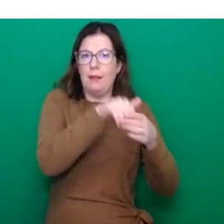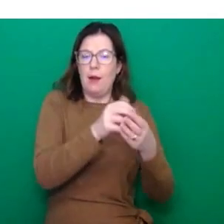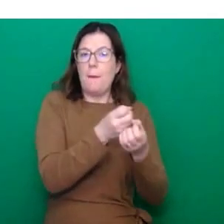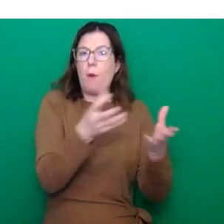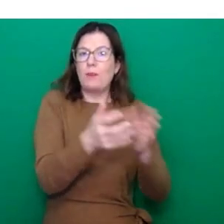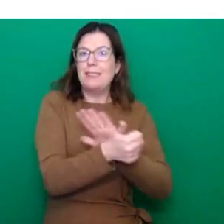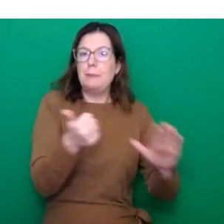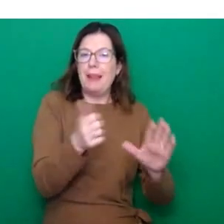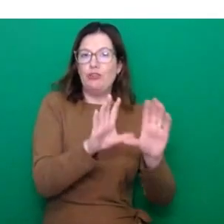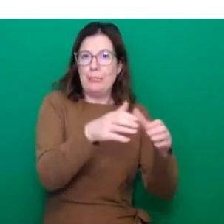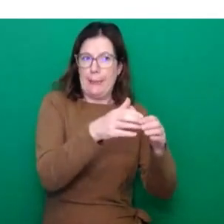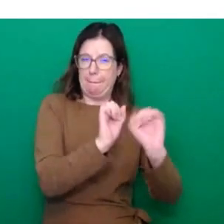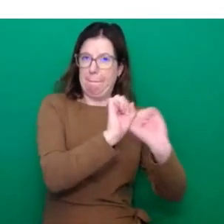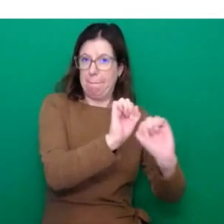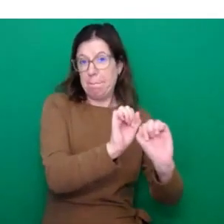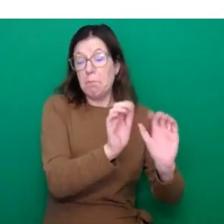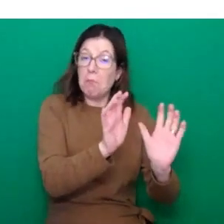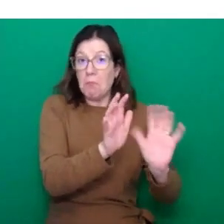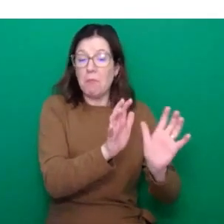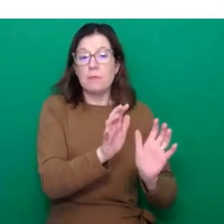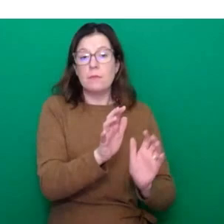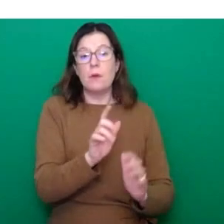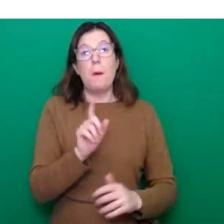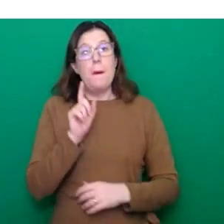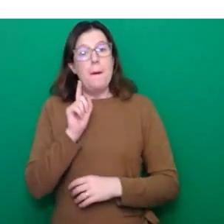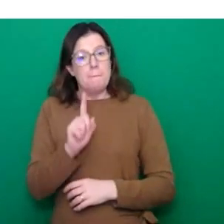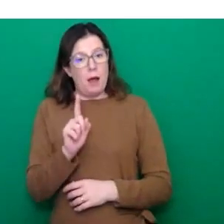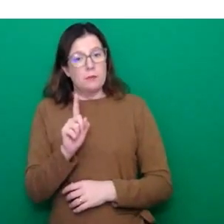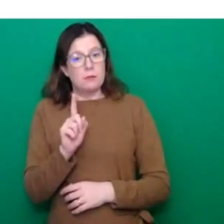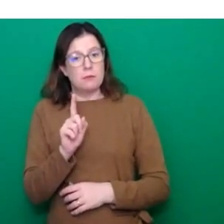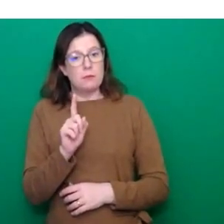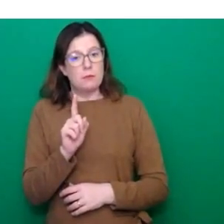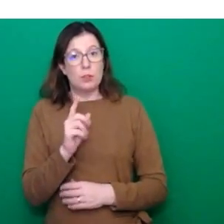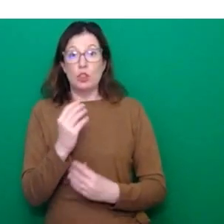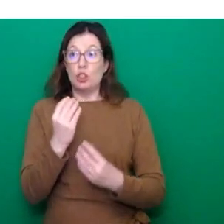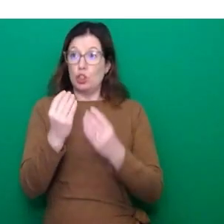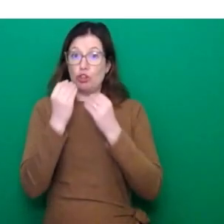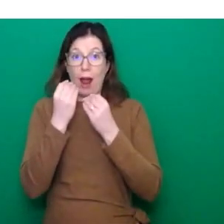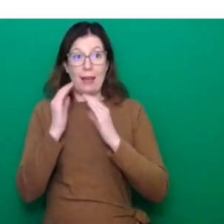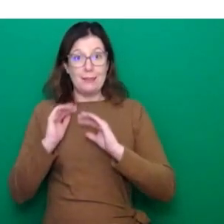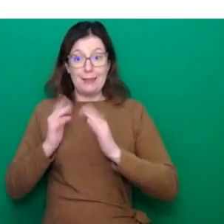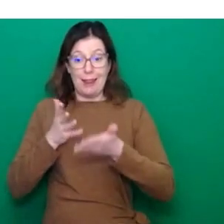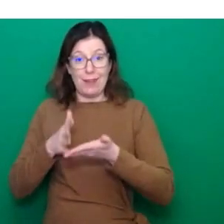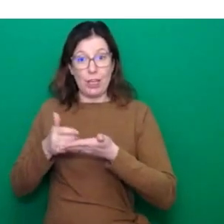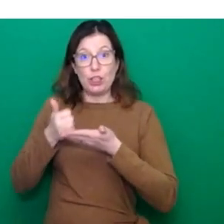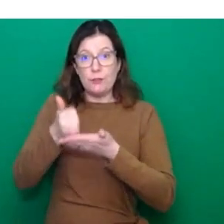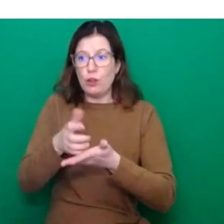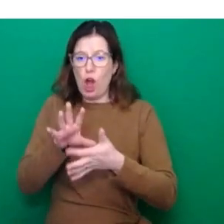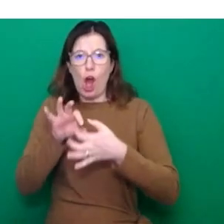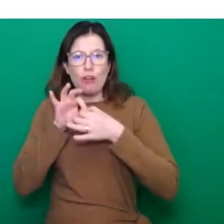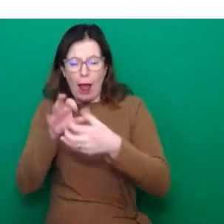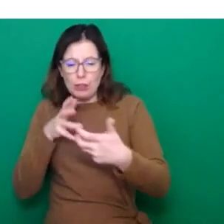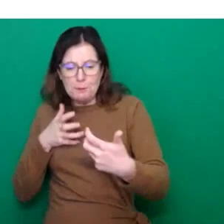multidisciplinary team, but a lot of the actual, being trained to deliver an intervention, make a relationship with somebody